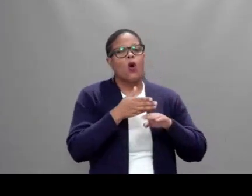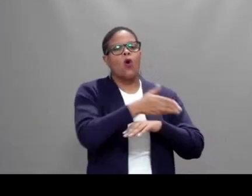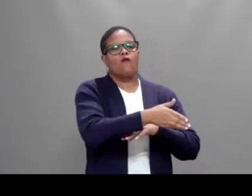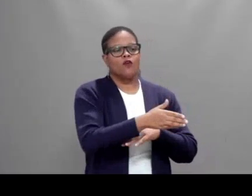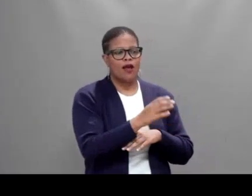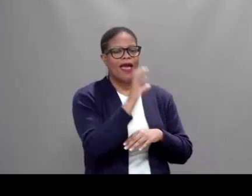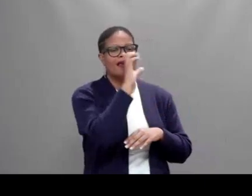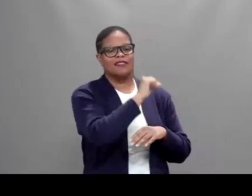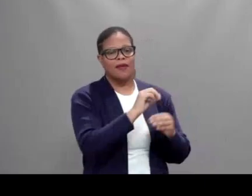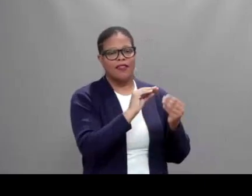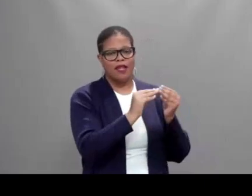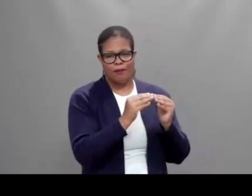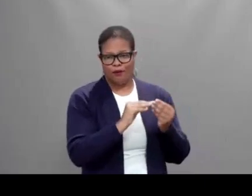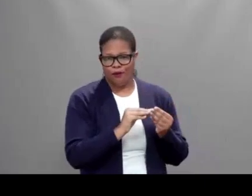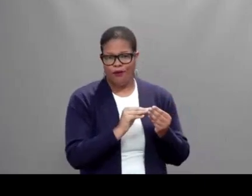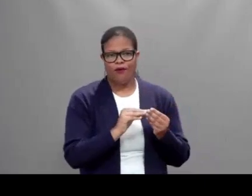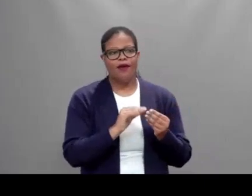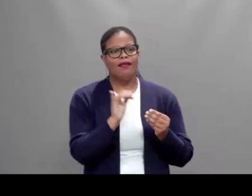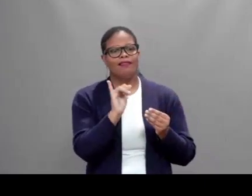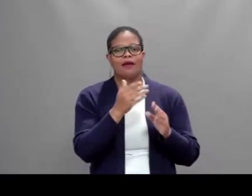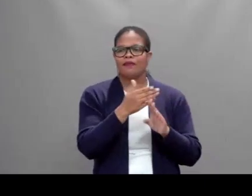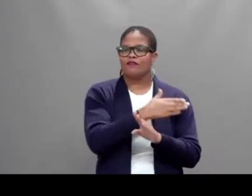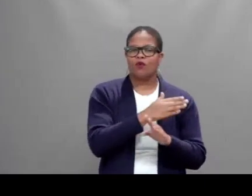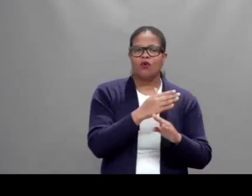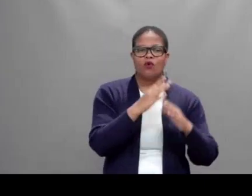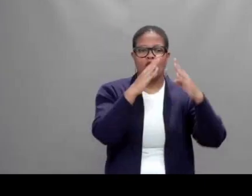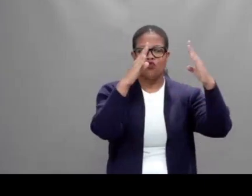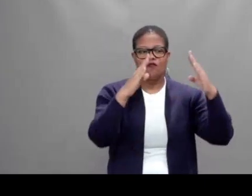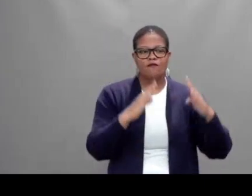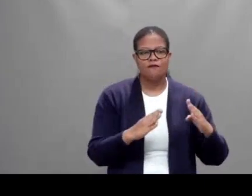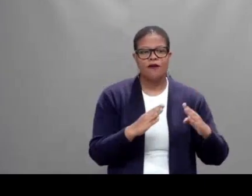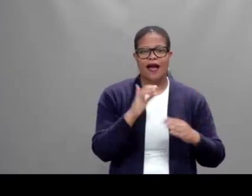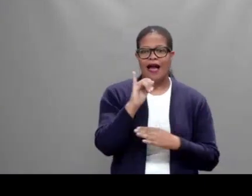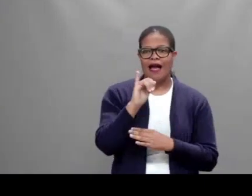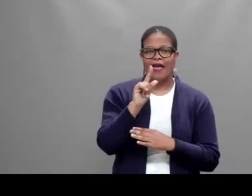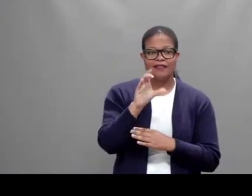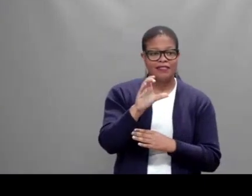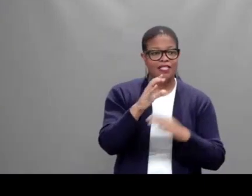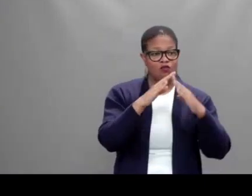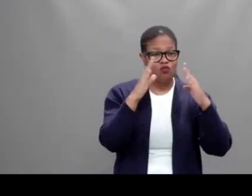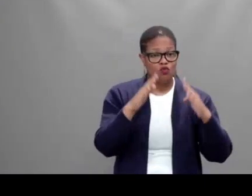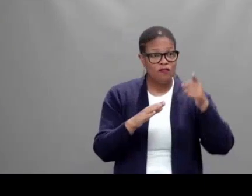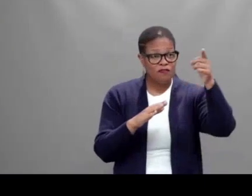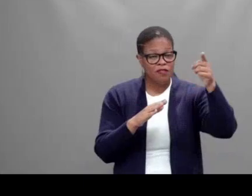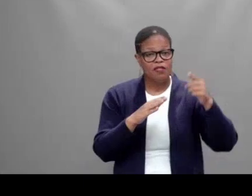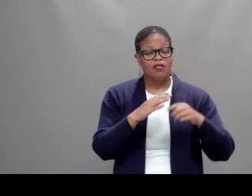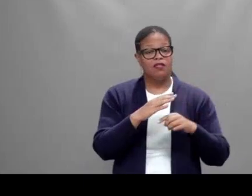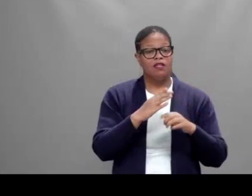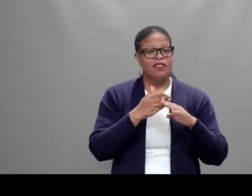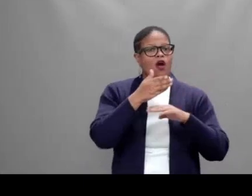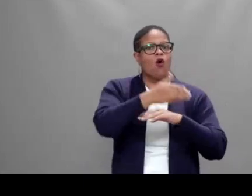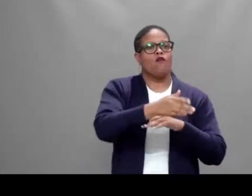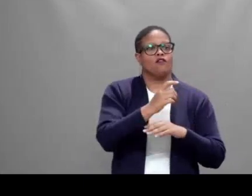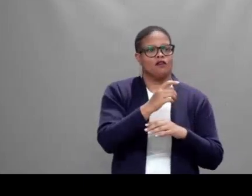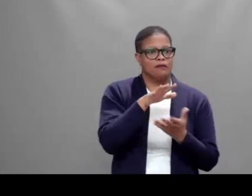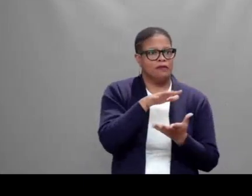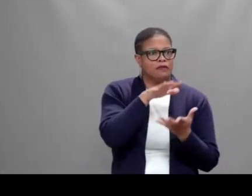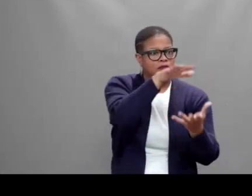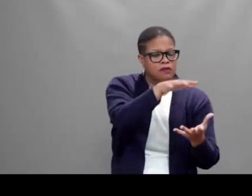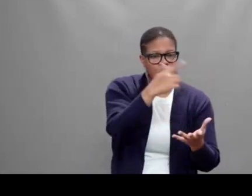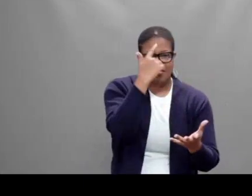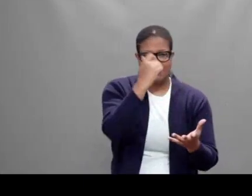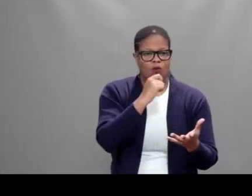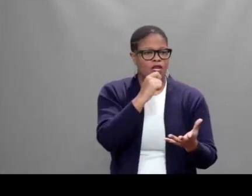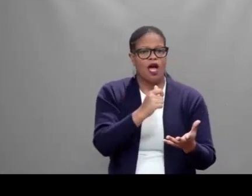in case, like whenever they were doing the roof of ILC, for instance, they over allocated because they